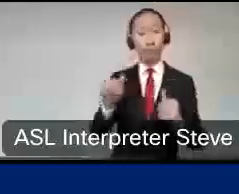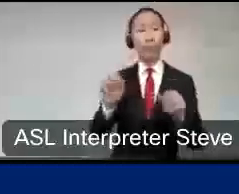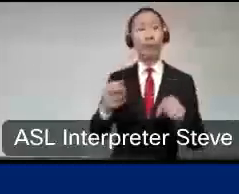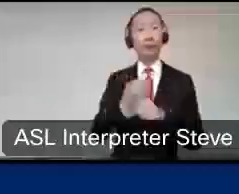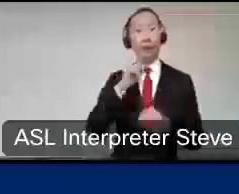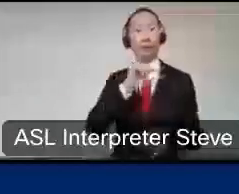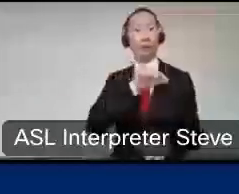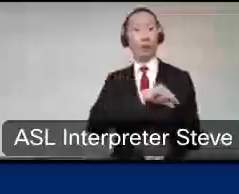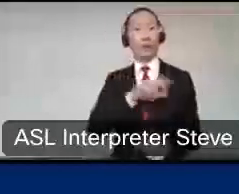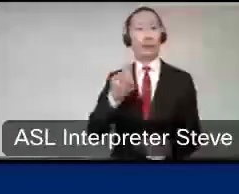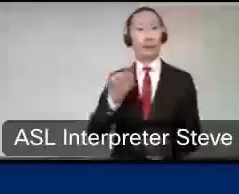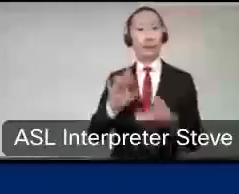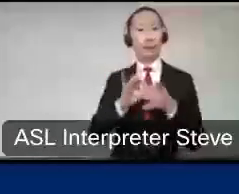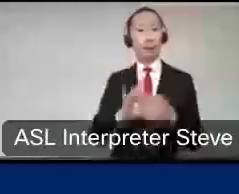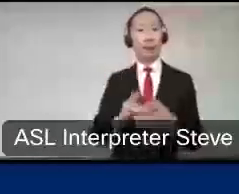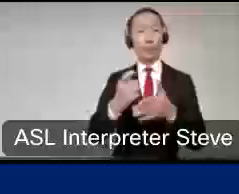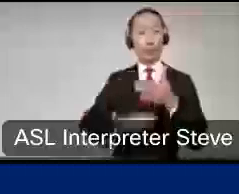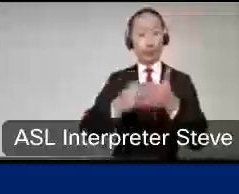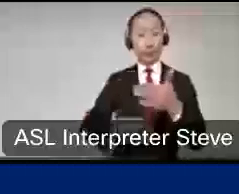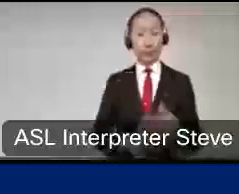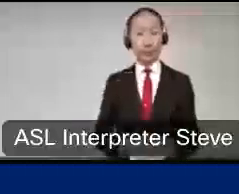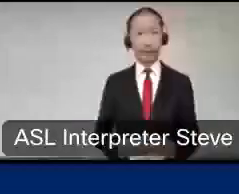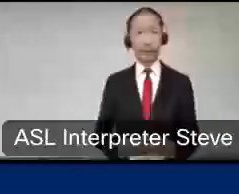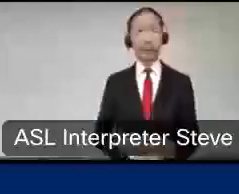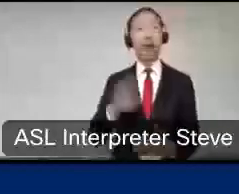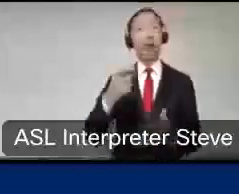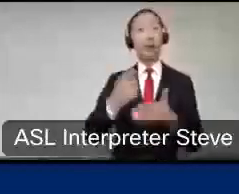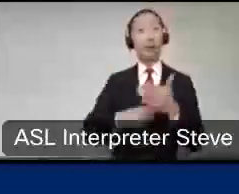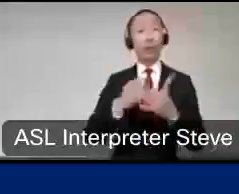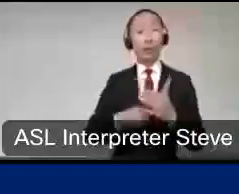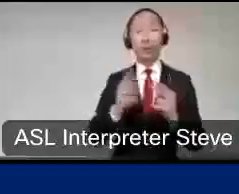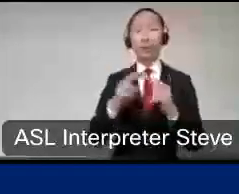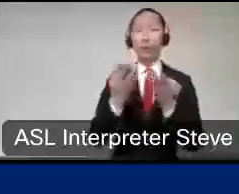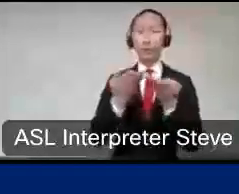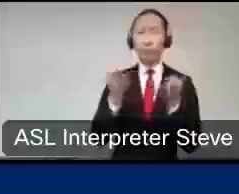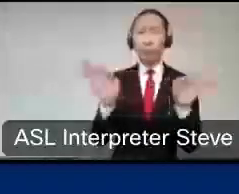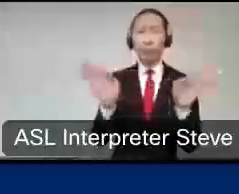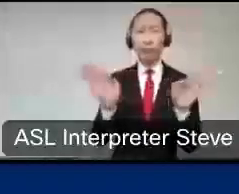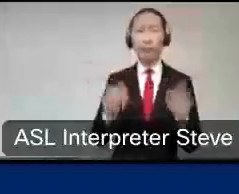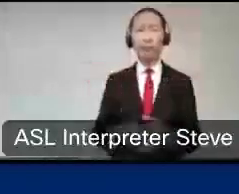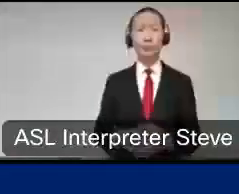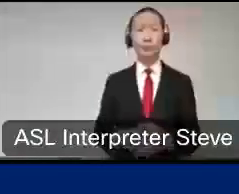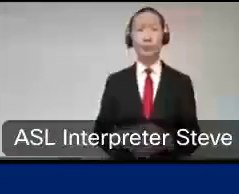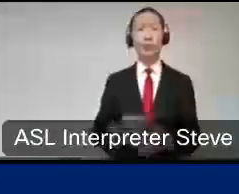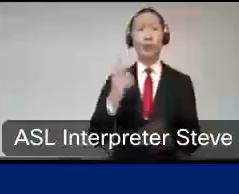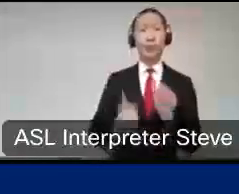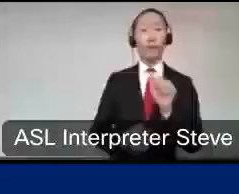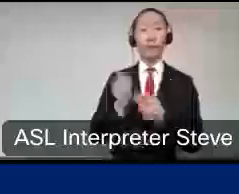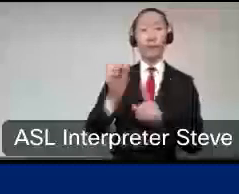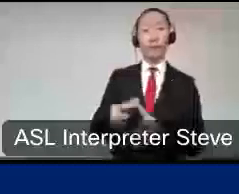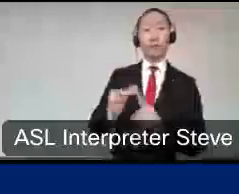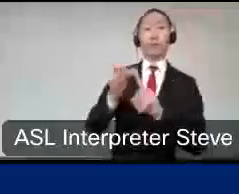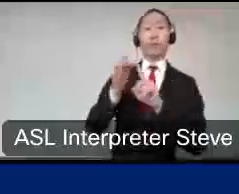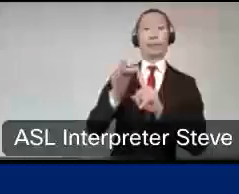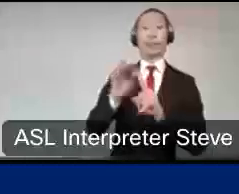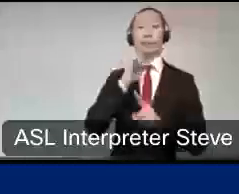qualified disability-related expenses. Those expenses are very broad. One of the most unique and